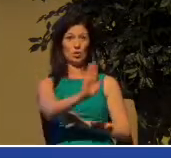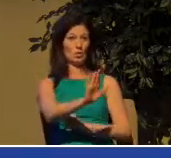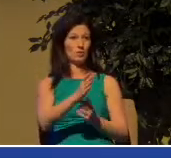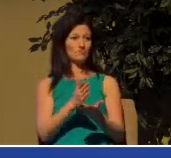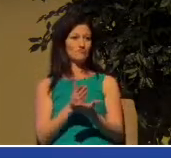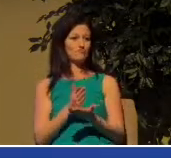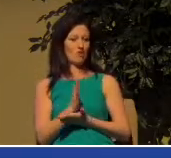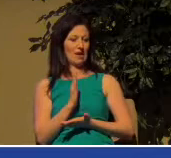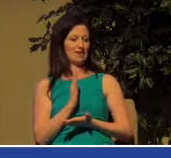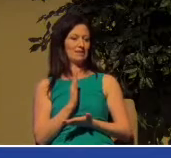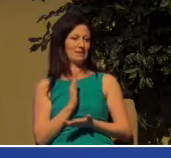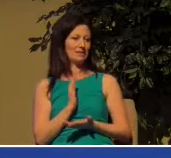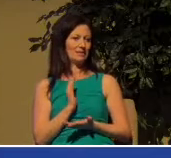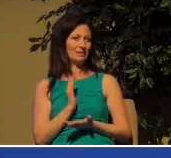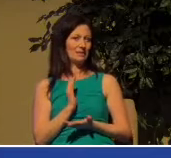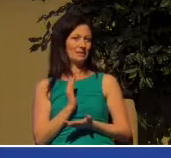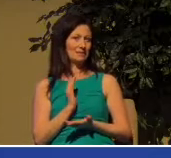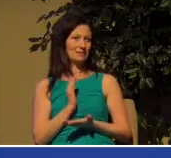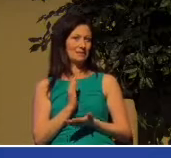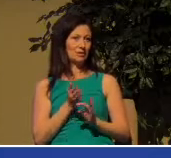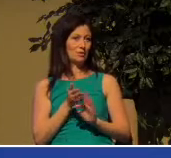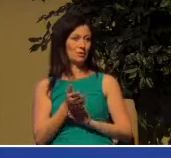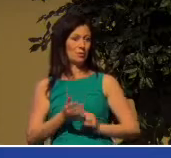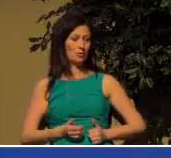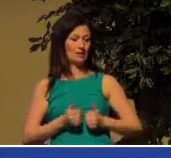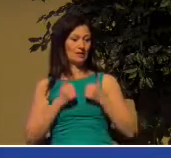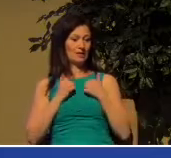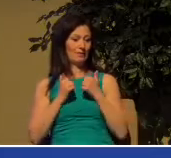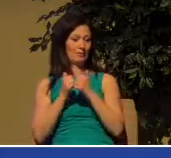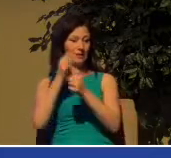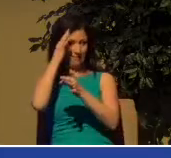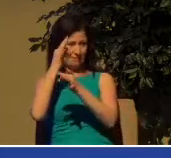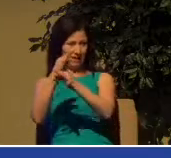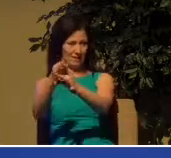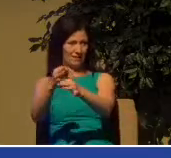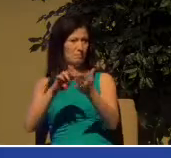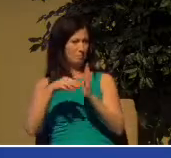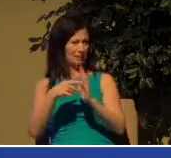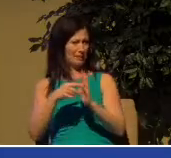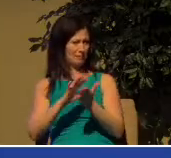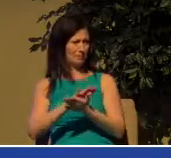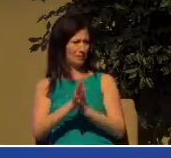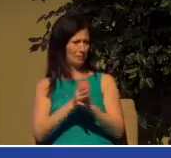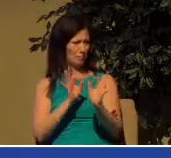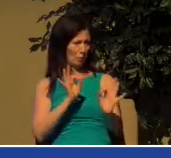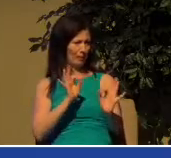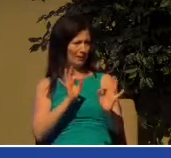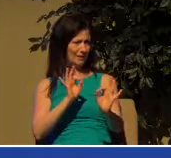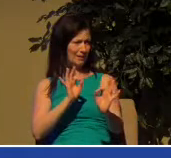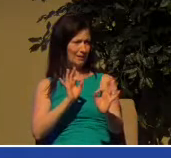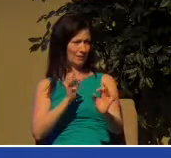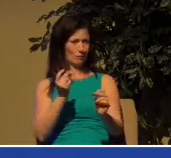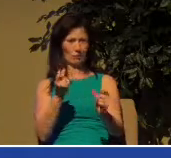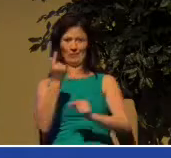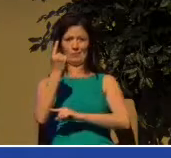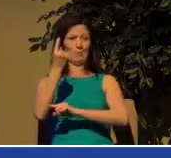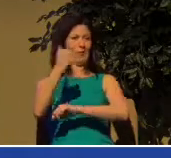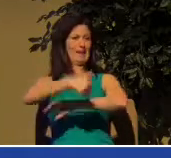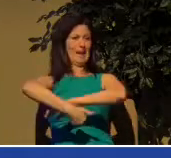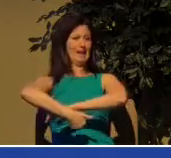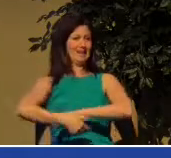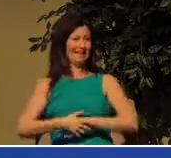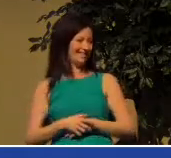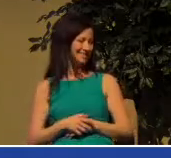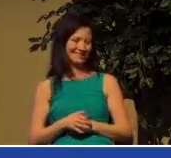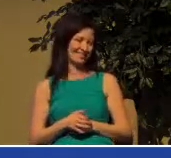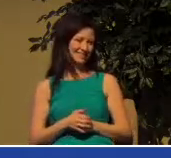faith you're joined to Jesus. Doesn't mean you're going to be a saint overnight and without sin, but it means that you have in you